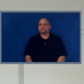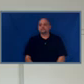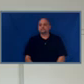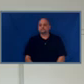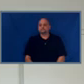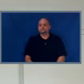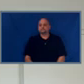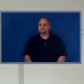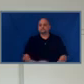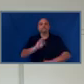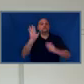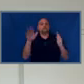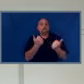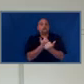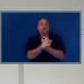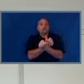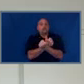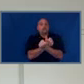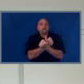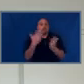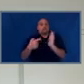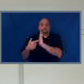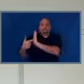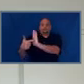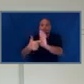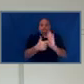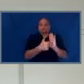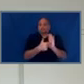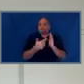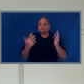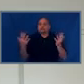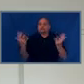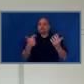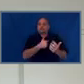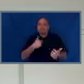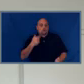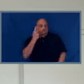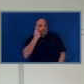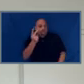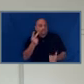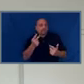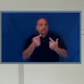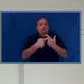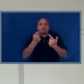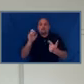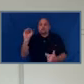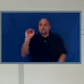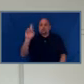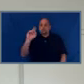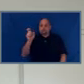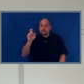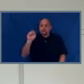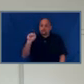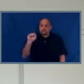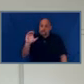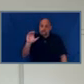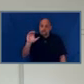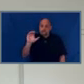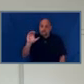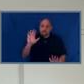the indications that we had from the instruments on board the OSIRIS-REx spacecraft